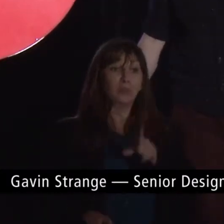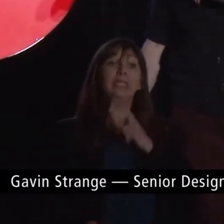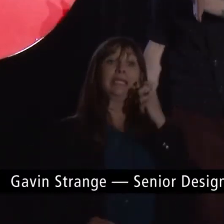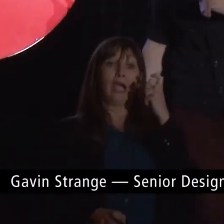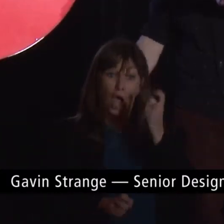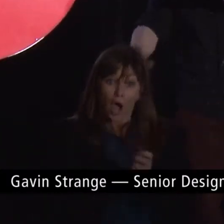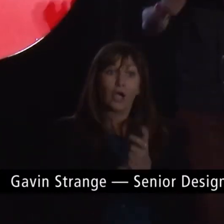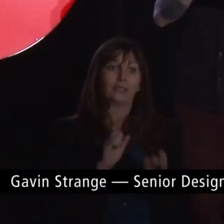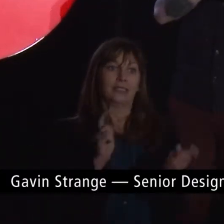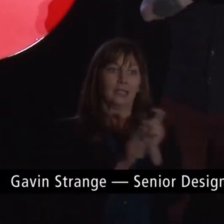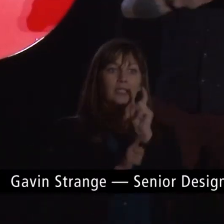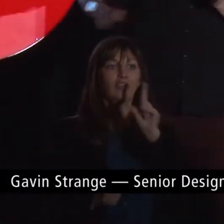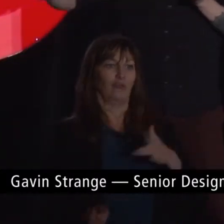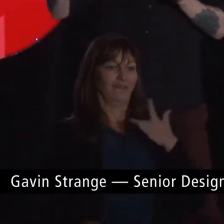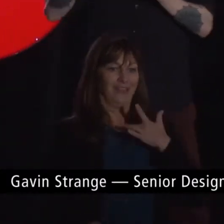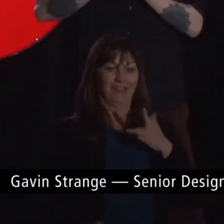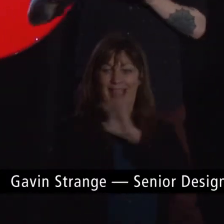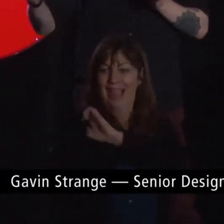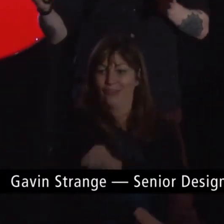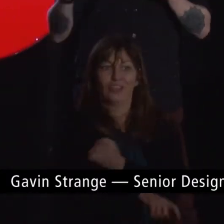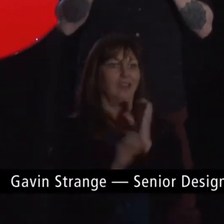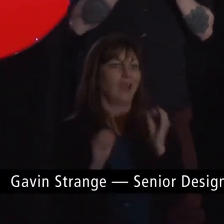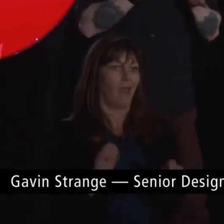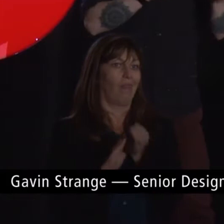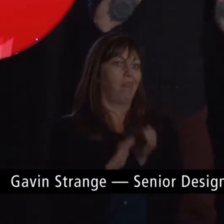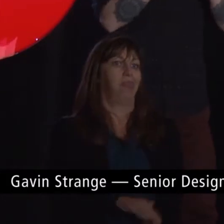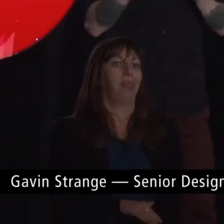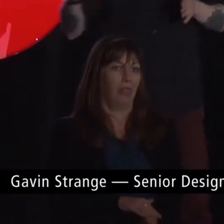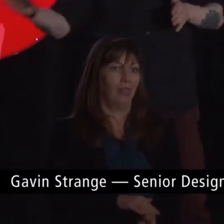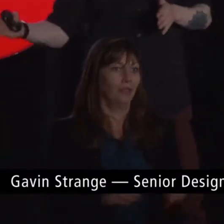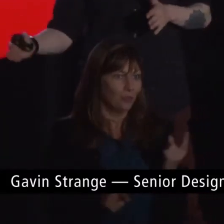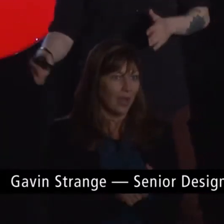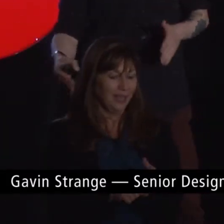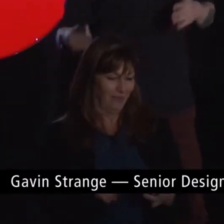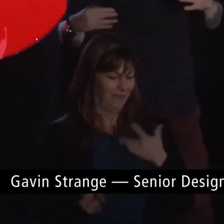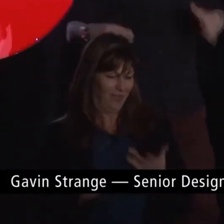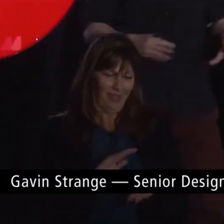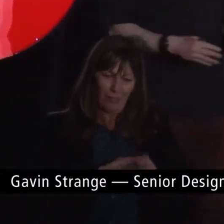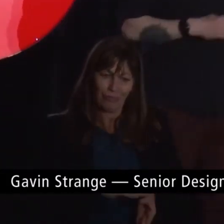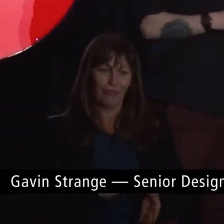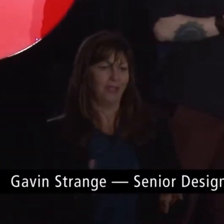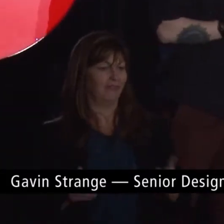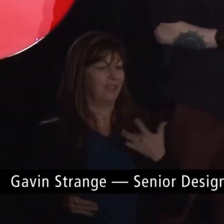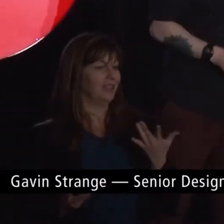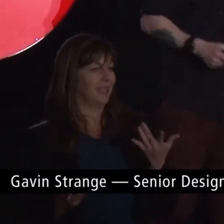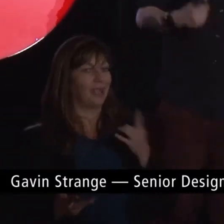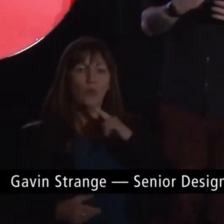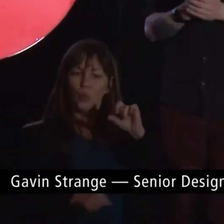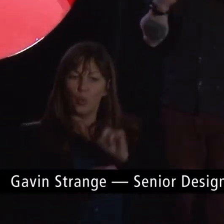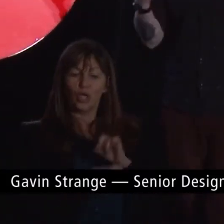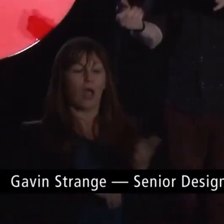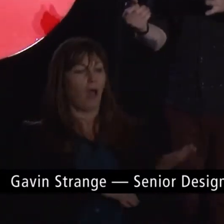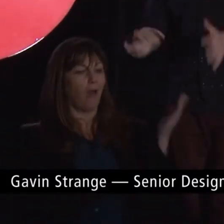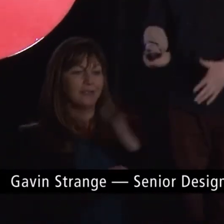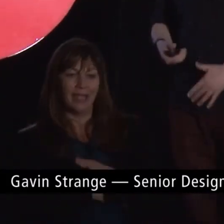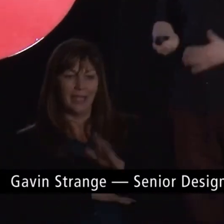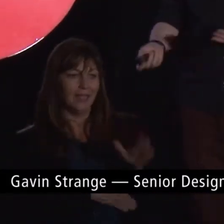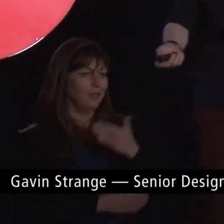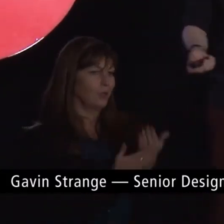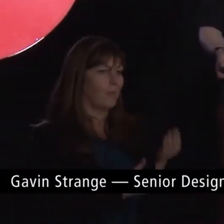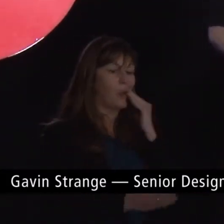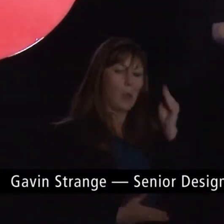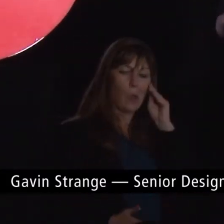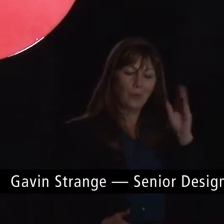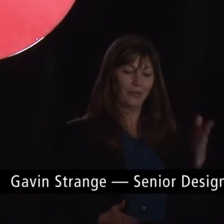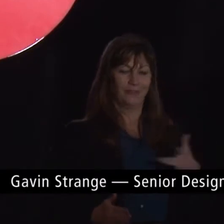hard to find the energy. That's a difficult bit. It's hard to find round two to come home after a long, hard day and be like, right, okay. You